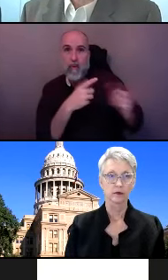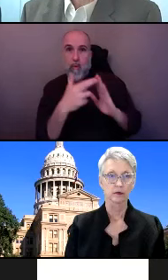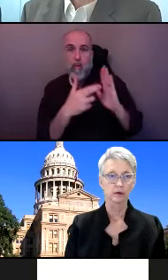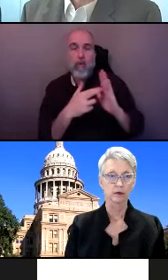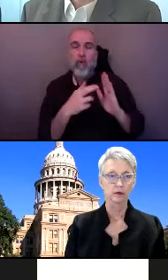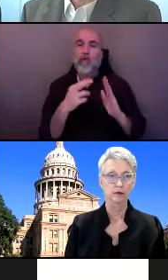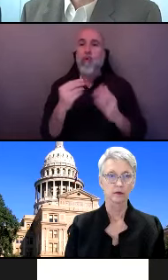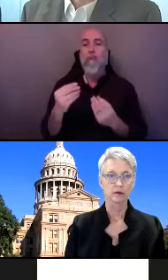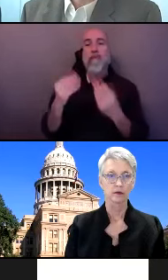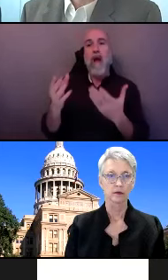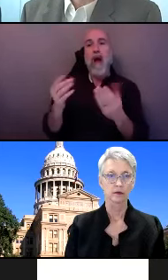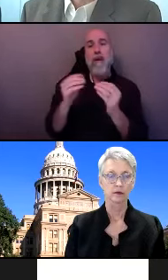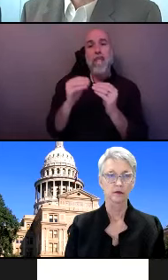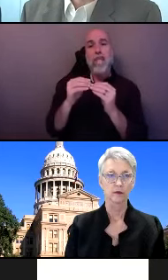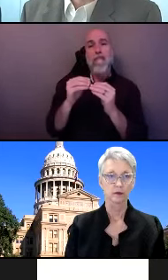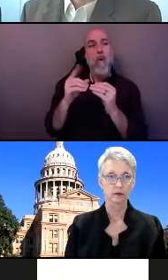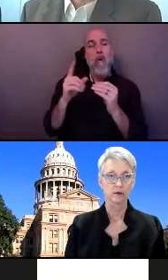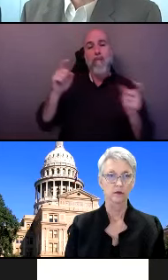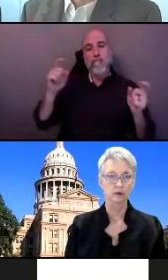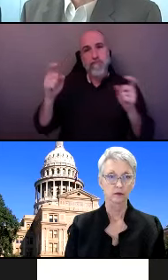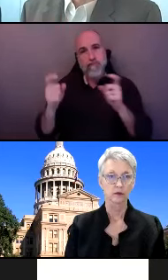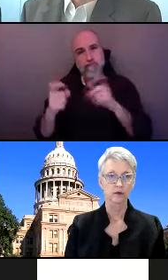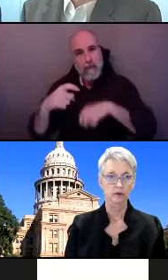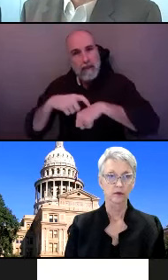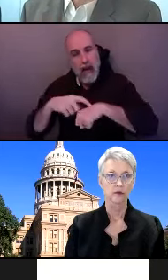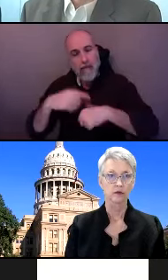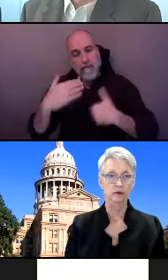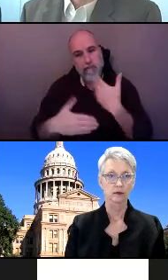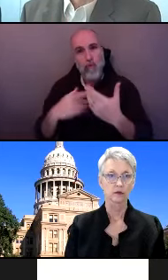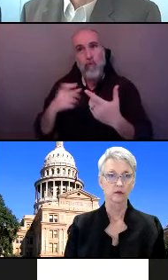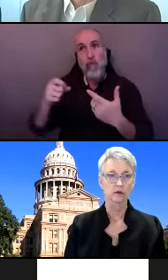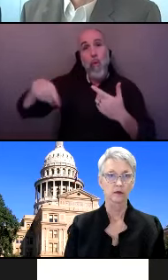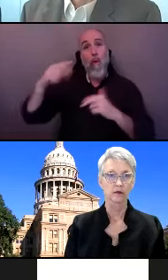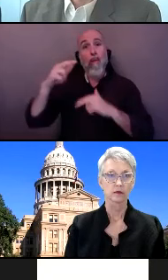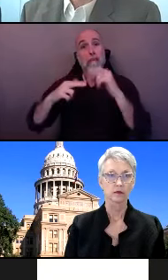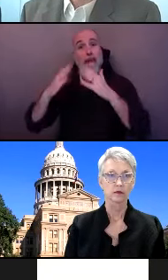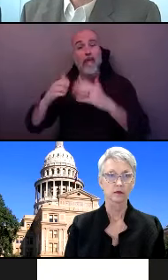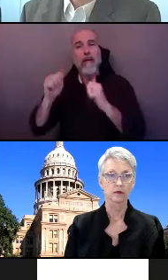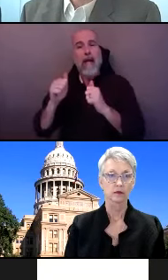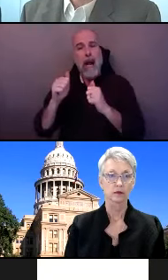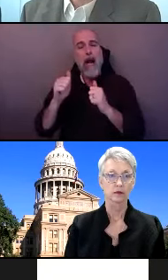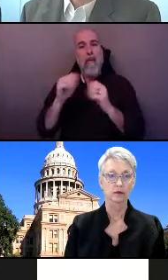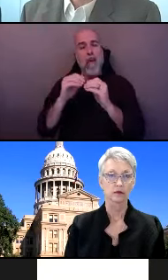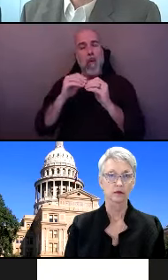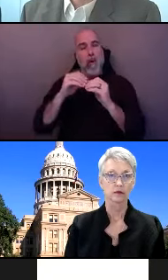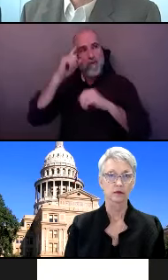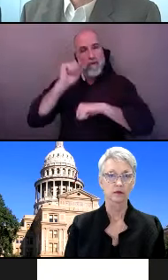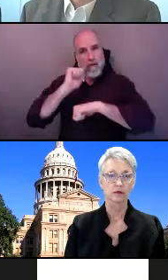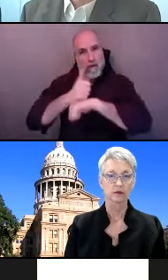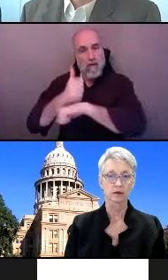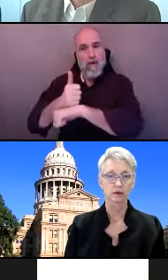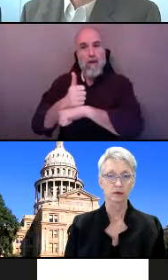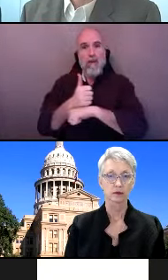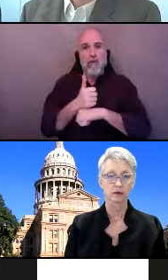path or slope to help prepare for that change and implement your ordinance a year after